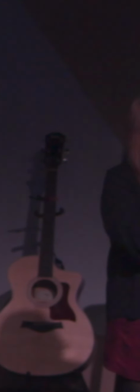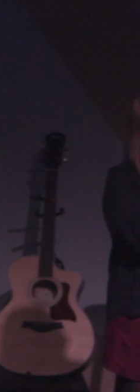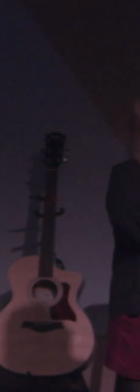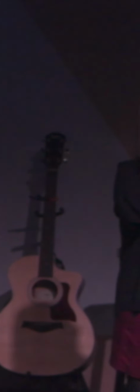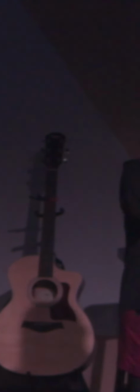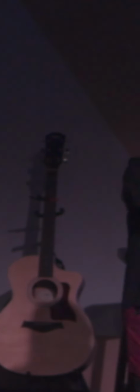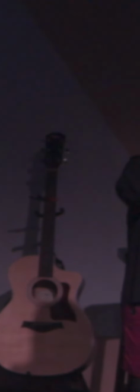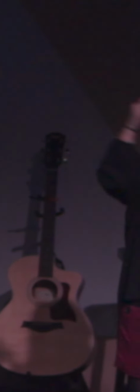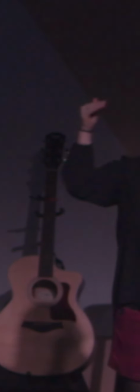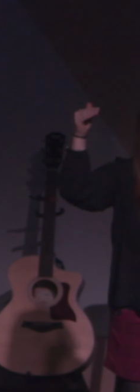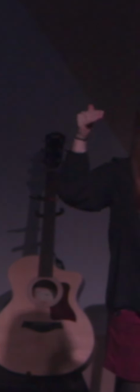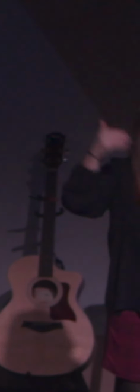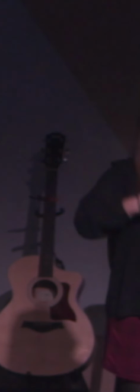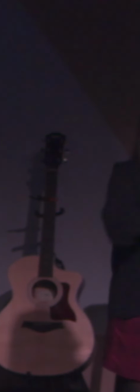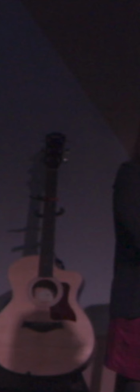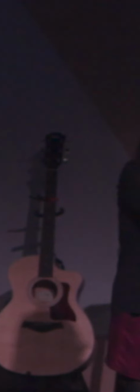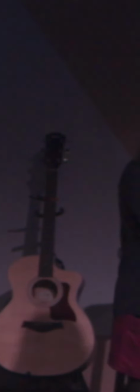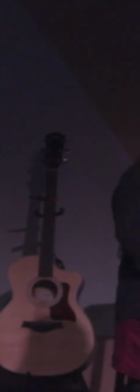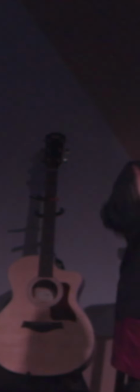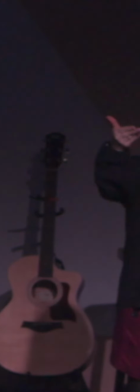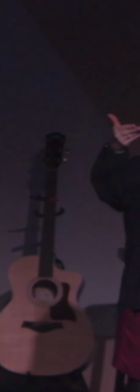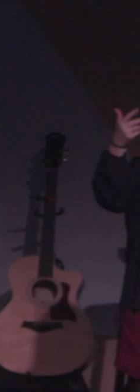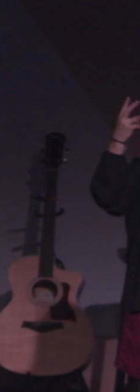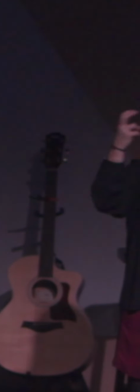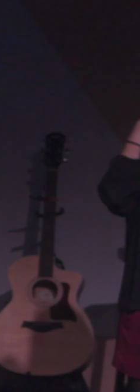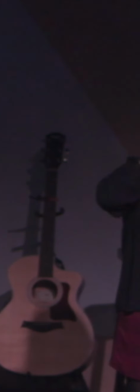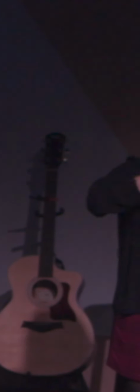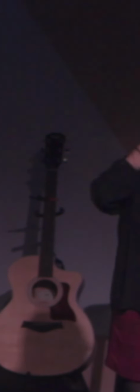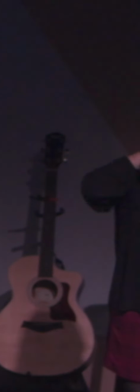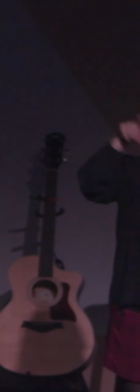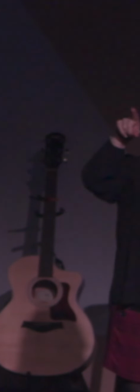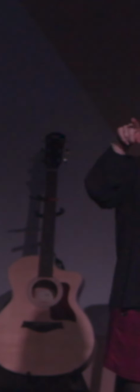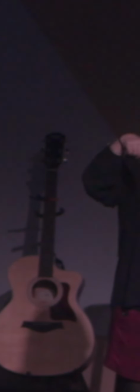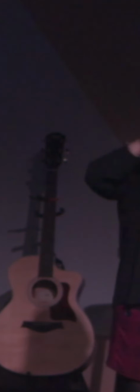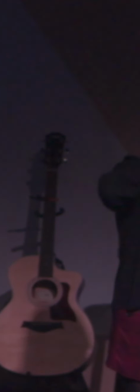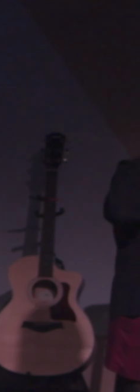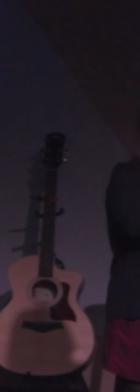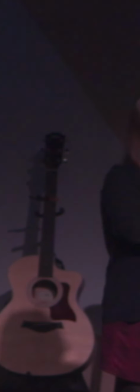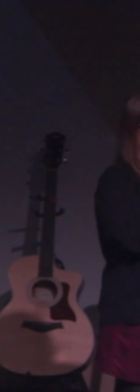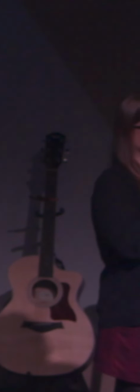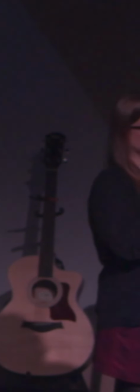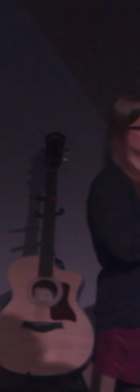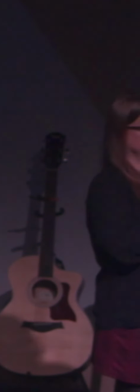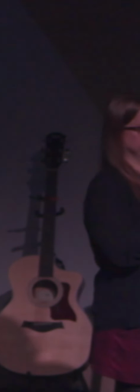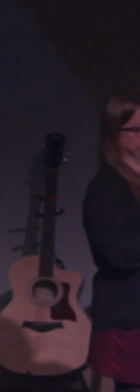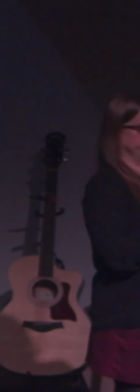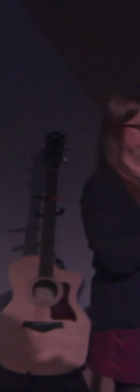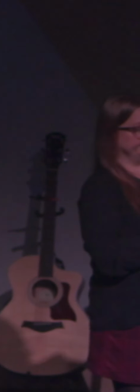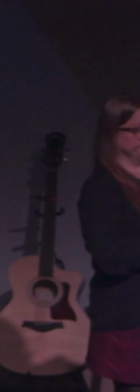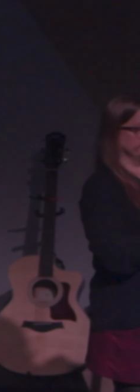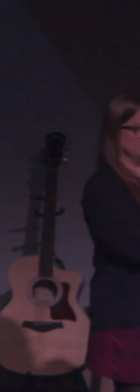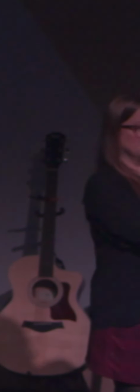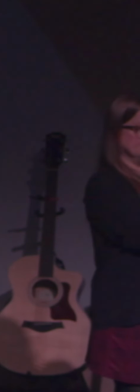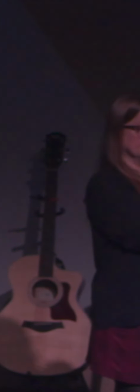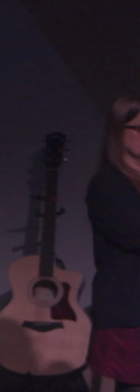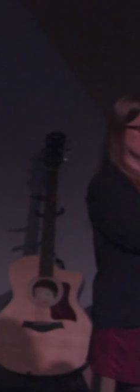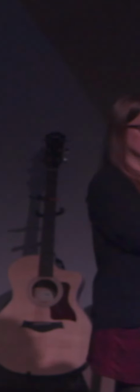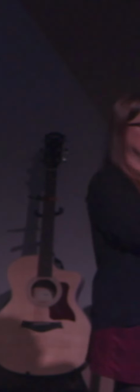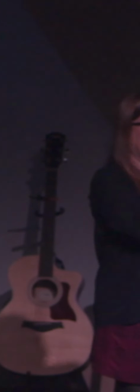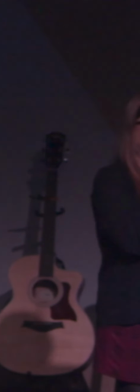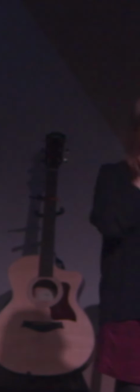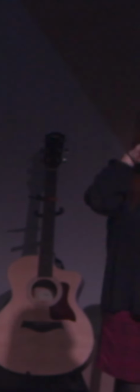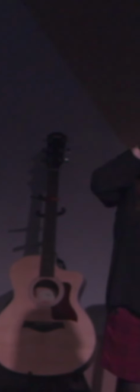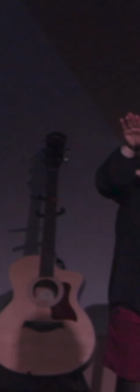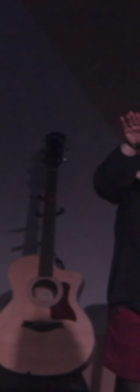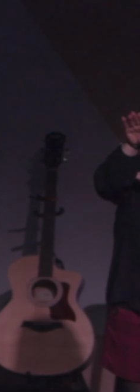heaven that we're invited to the banquet, to the feast, and those who reject the message of Christ will be outside of the feast. And so a lot of people say,